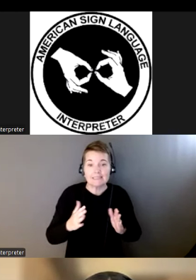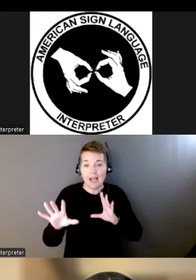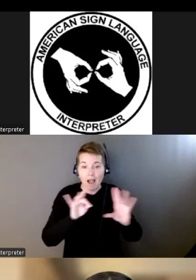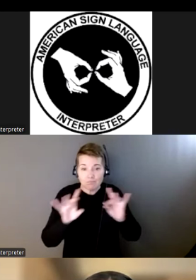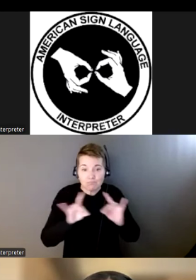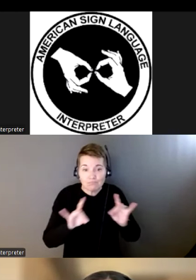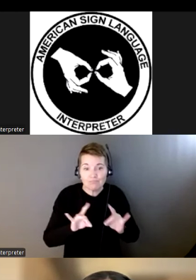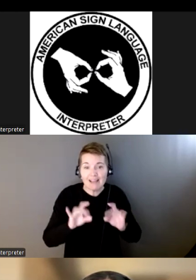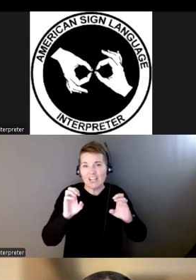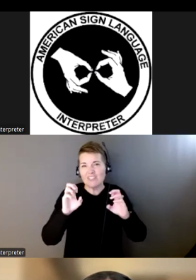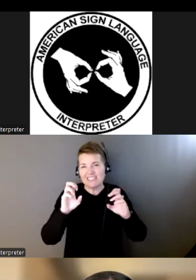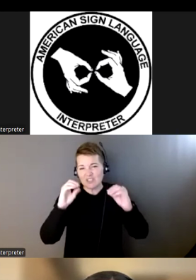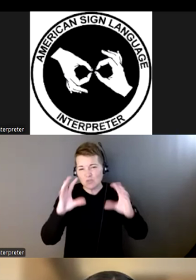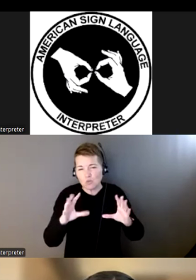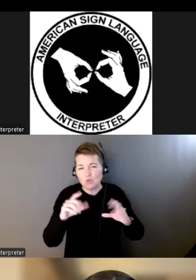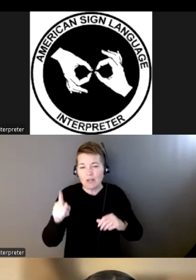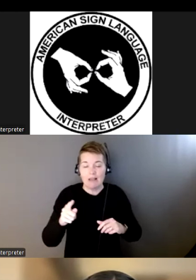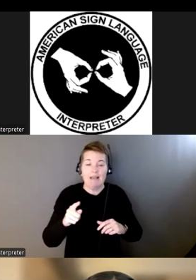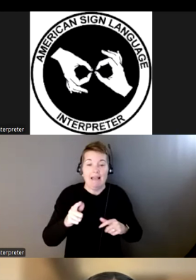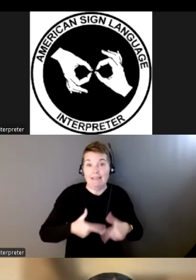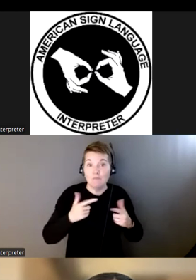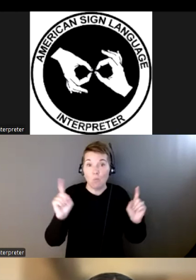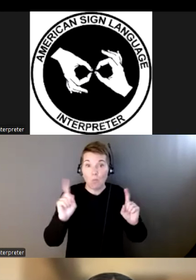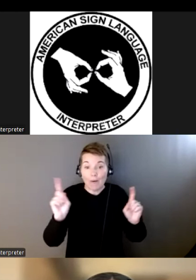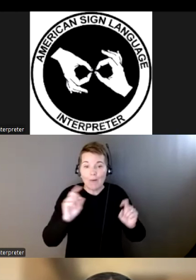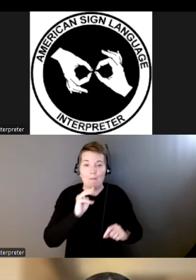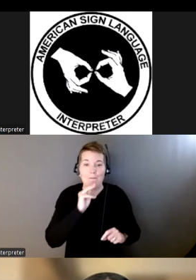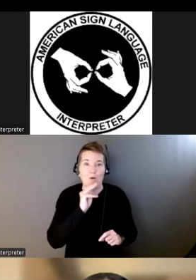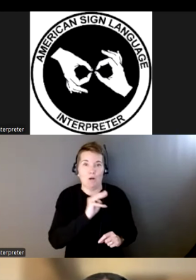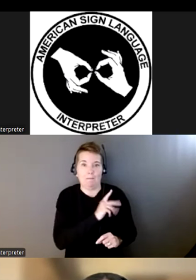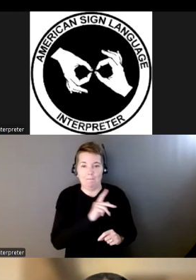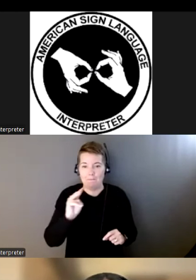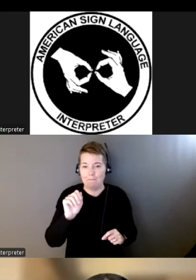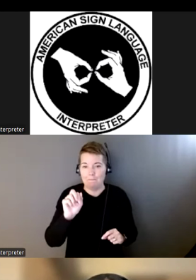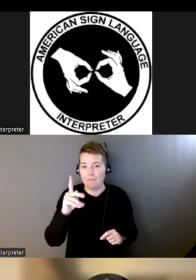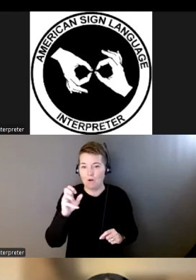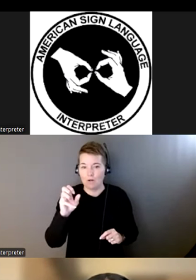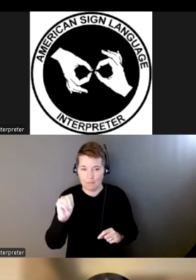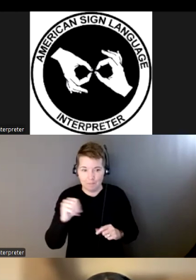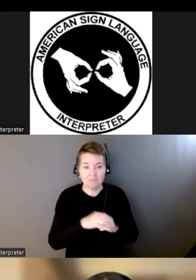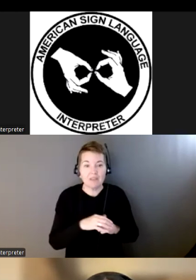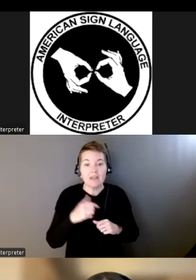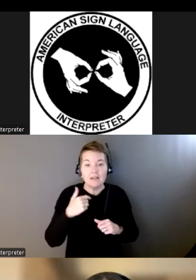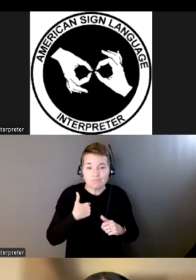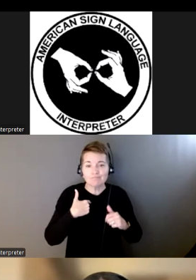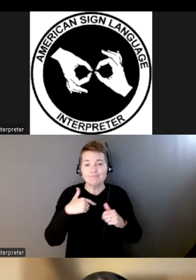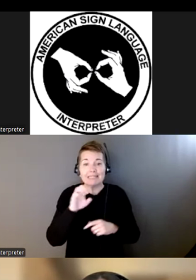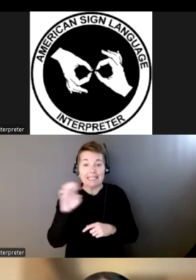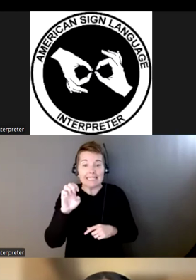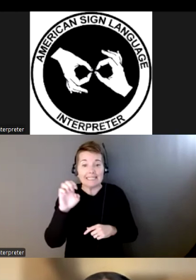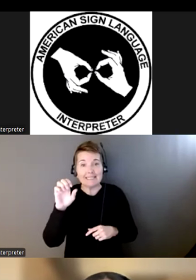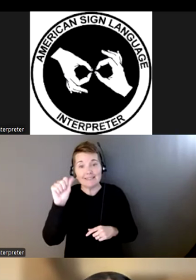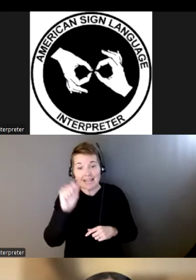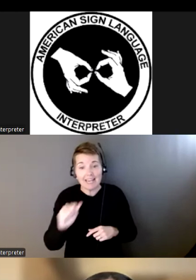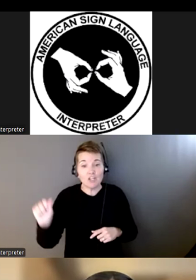visual description, I am an East Asian woman in her early 30s, and I have long, straight black hair and